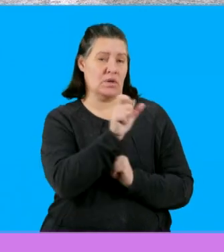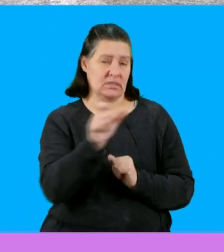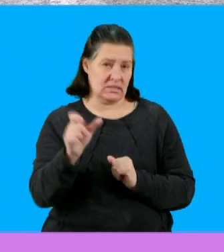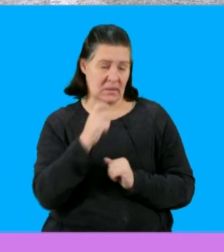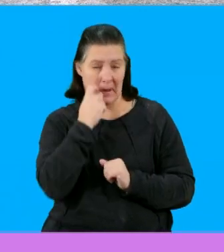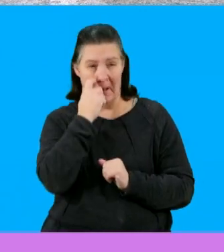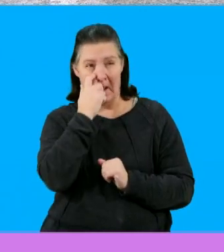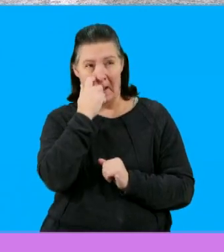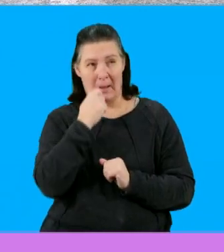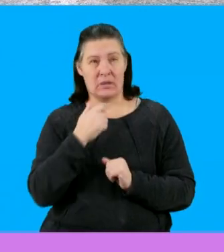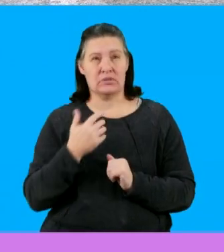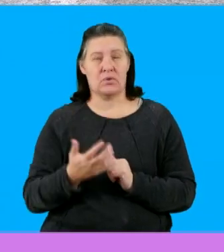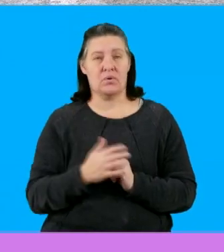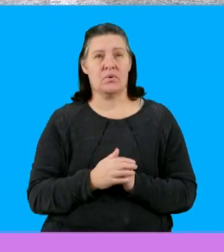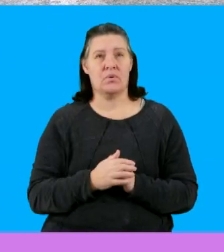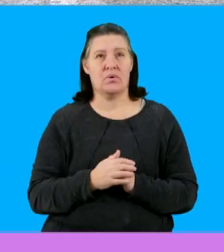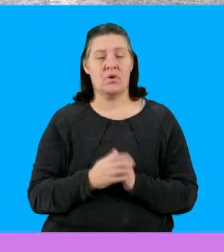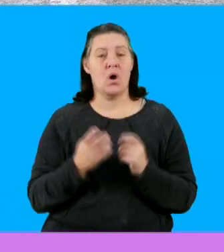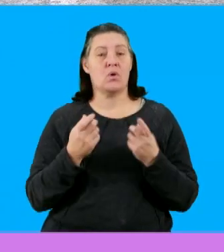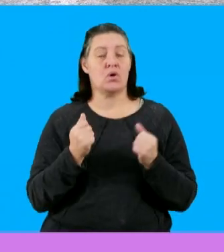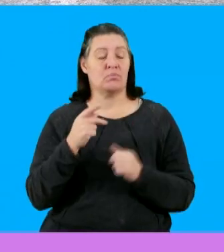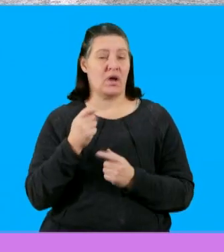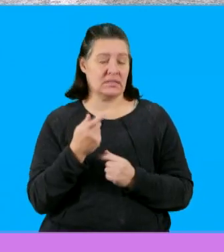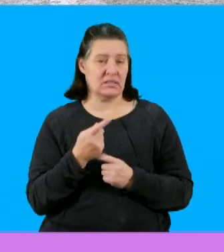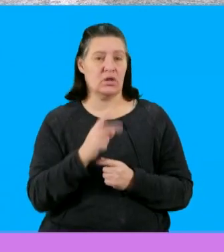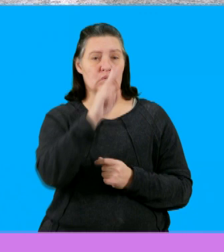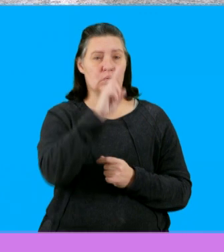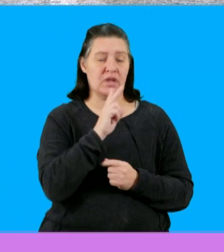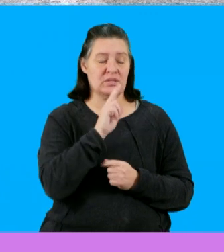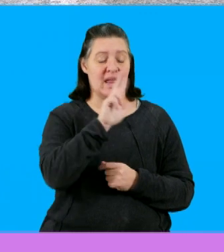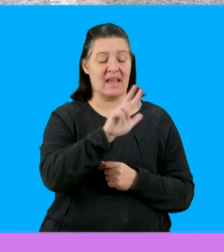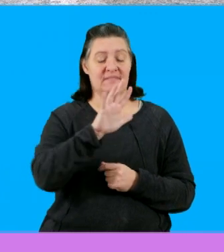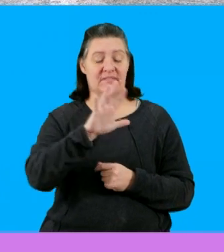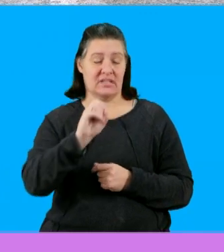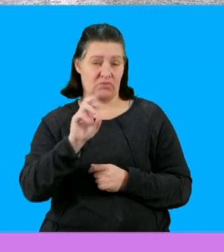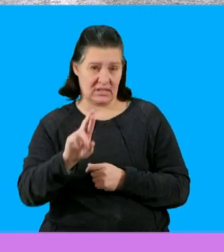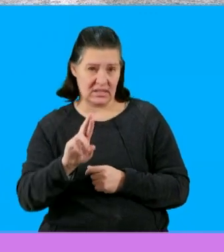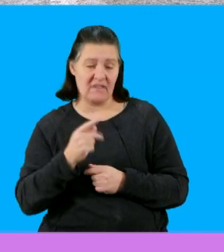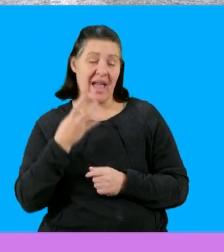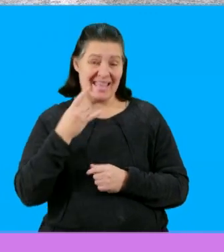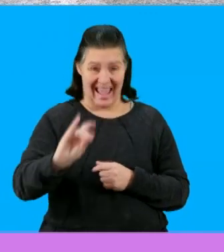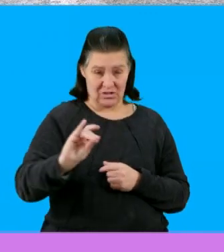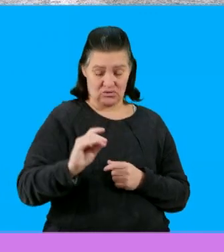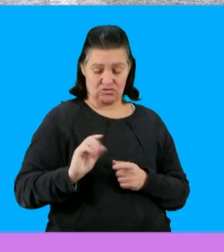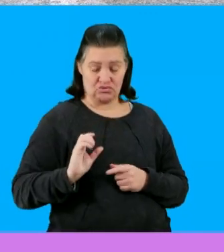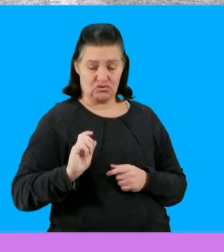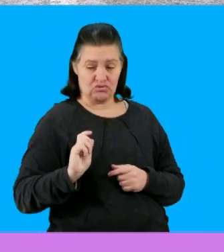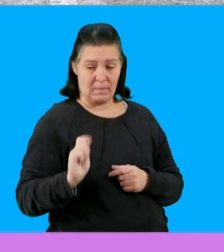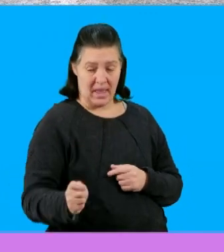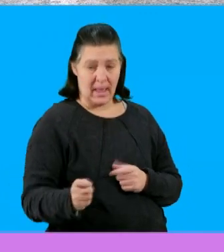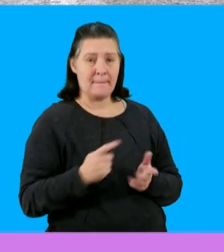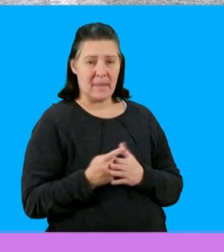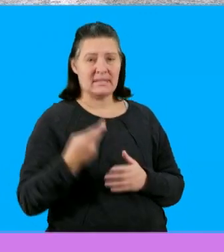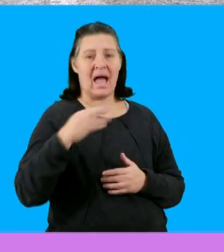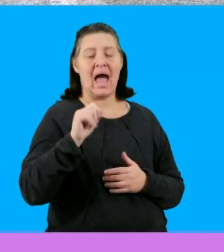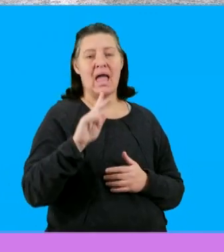words and figures here. So the cost price is 2,850 Rand if you should buy it cash. But